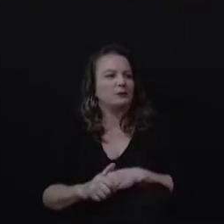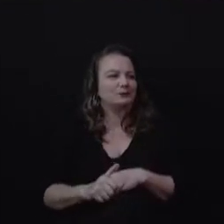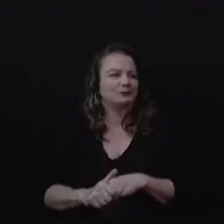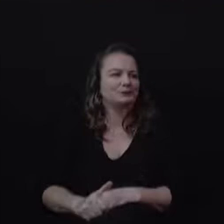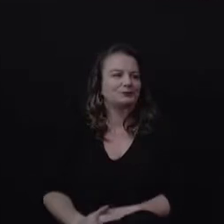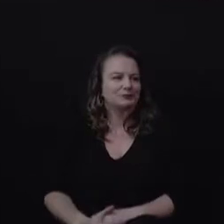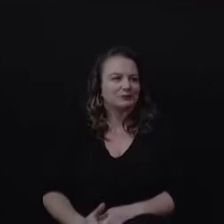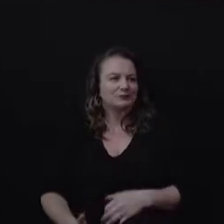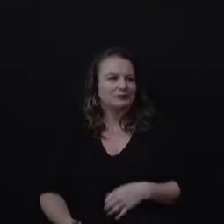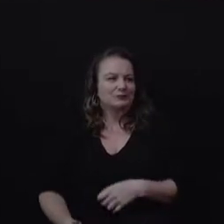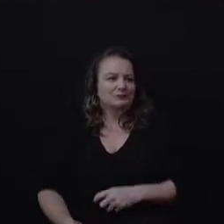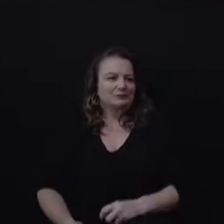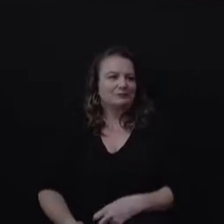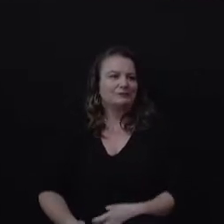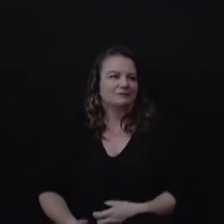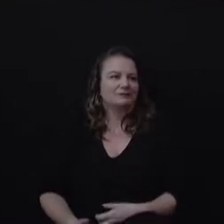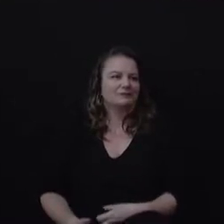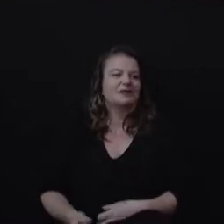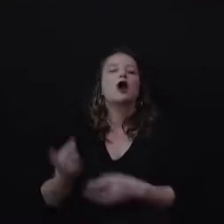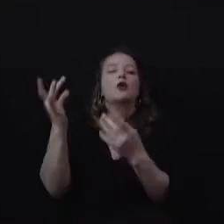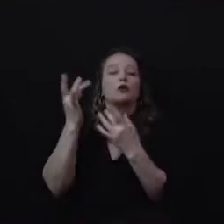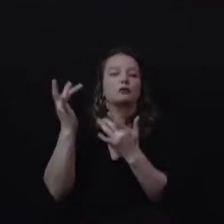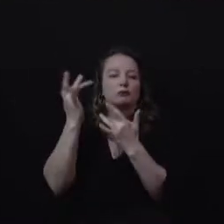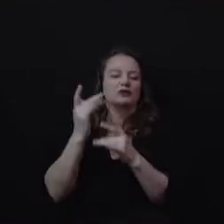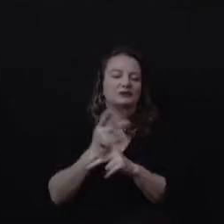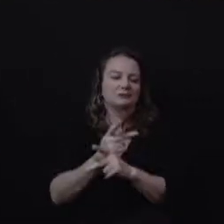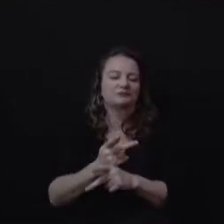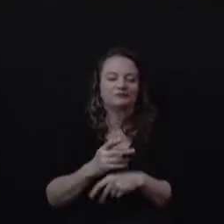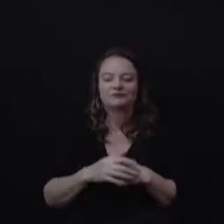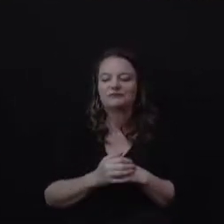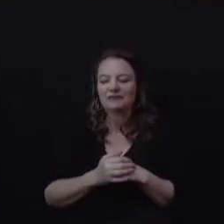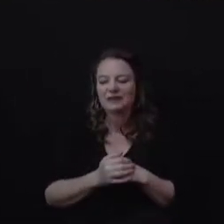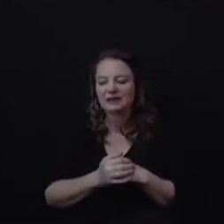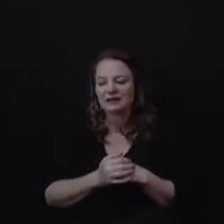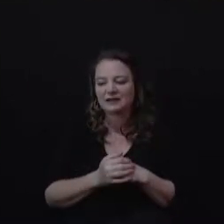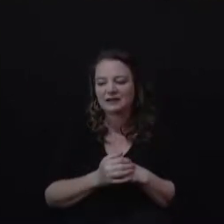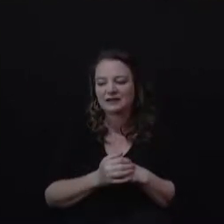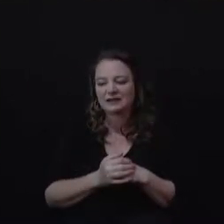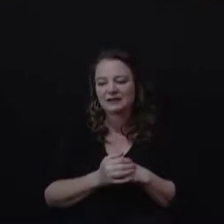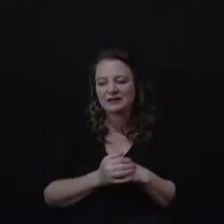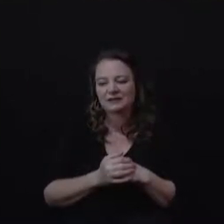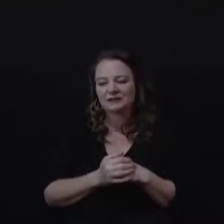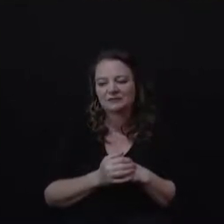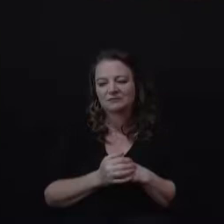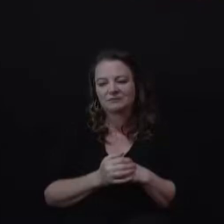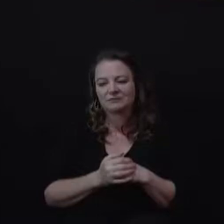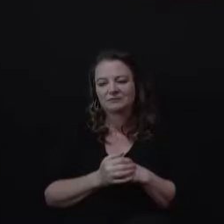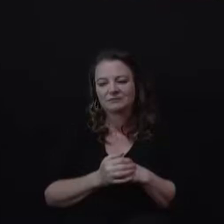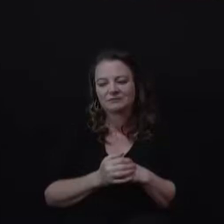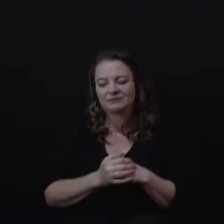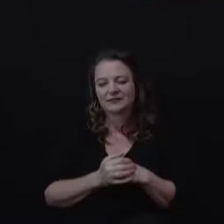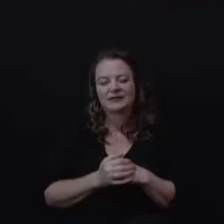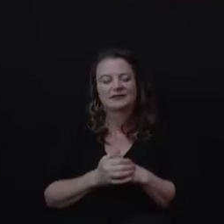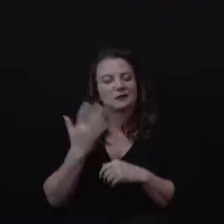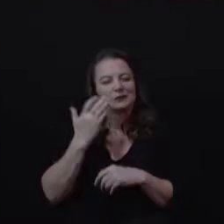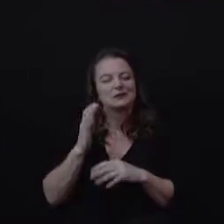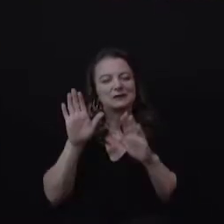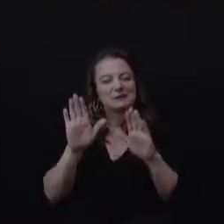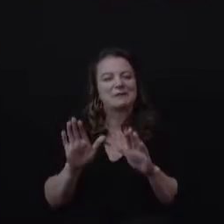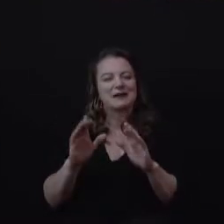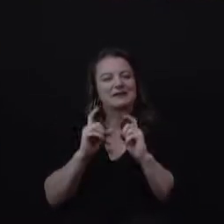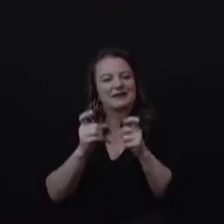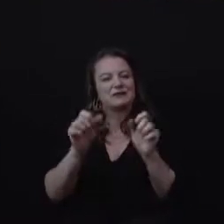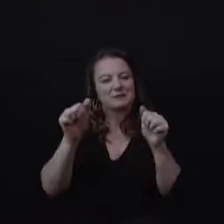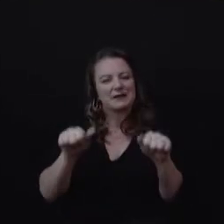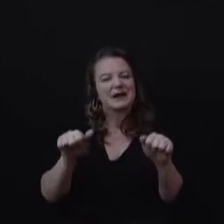us. Oh, it's been way too long, and we're so thankful to have you here. Such a gift, and so we're honored to get to